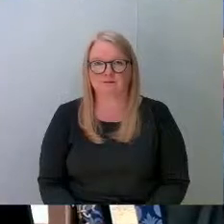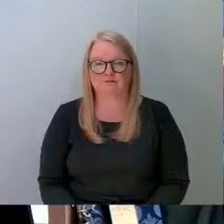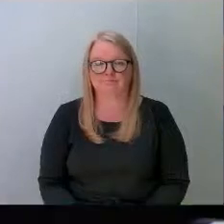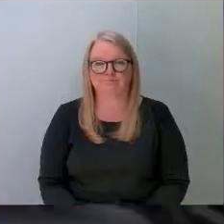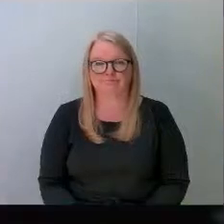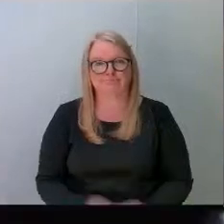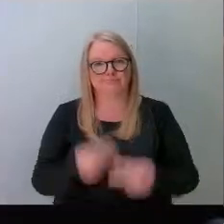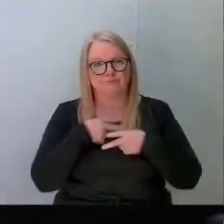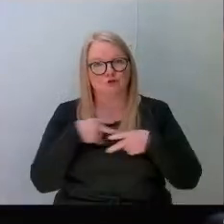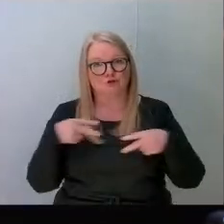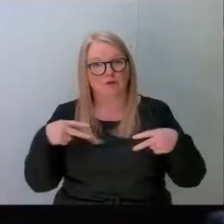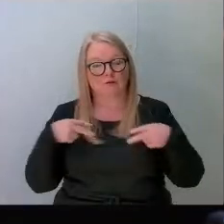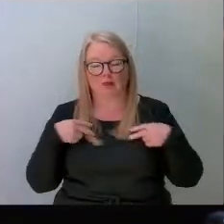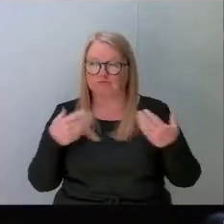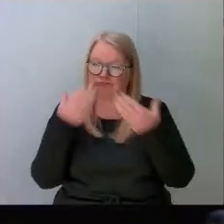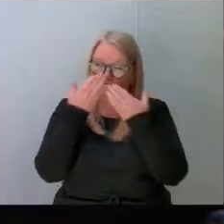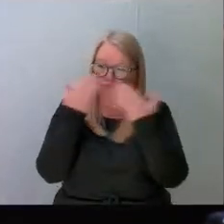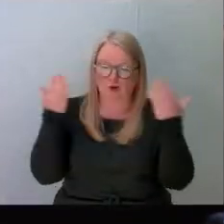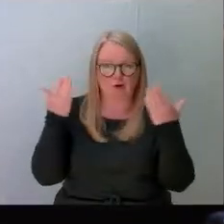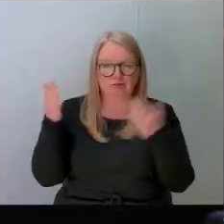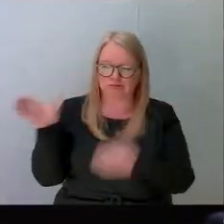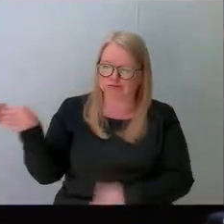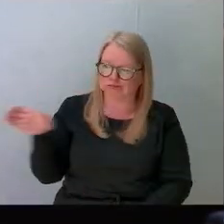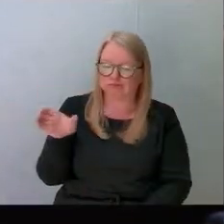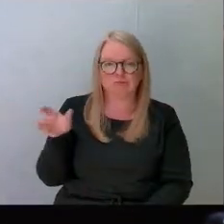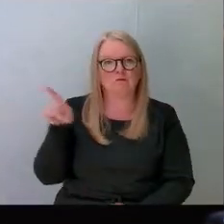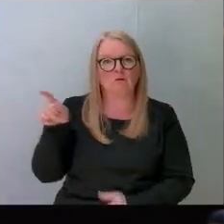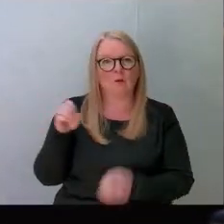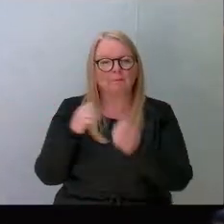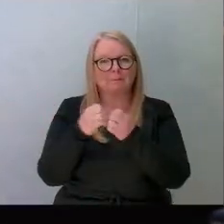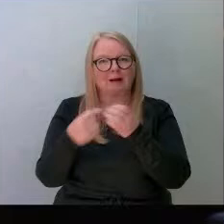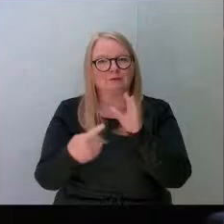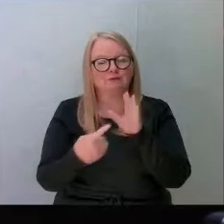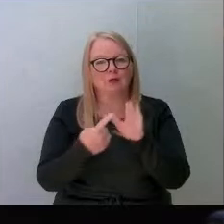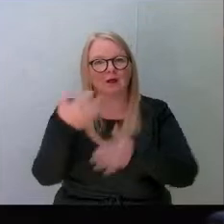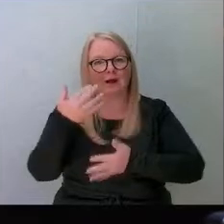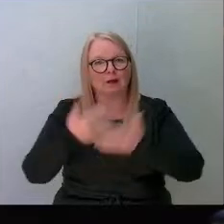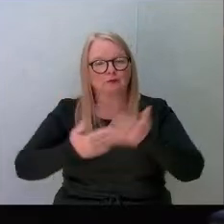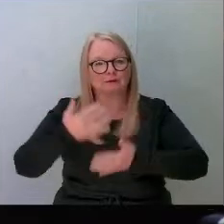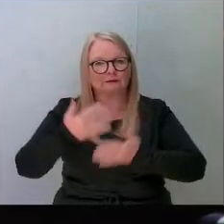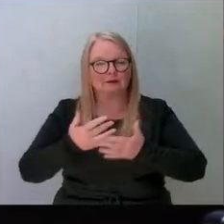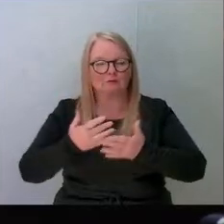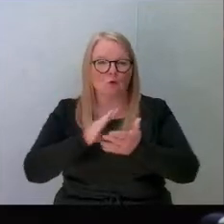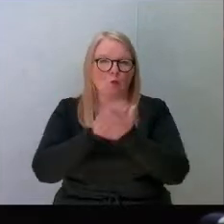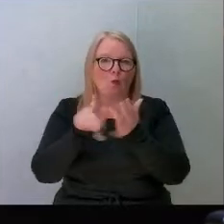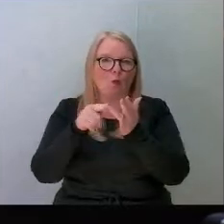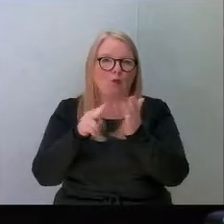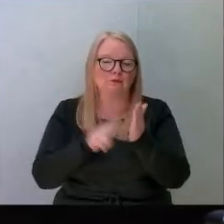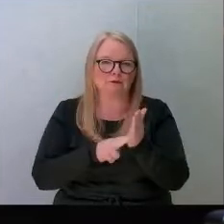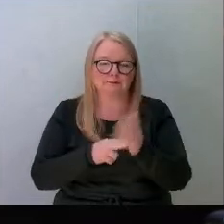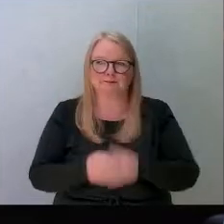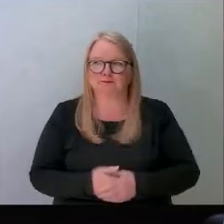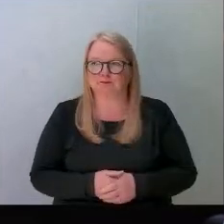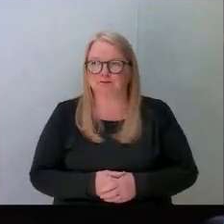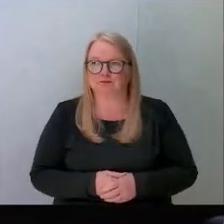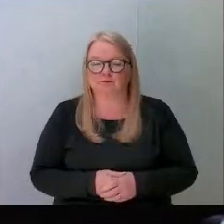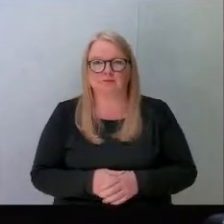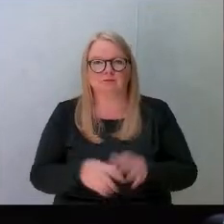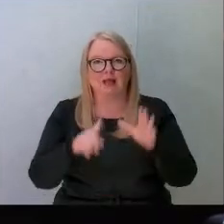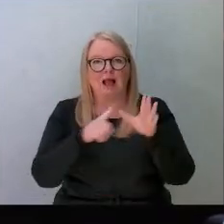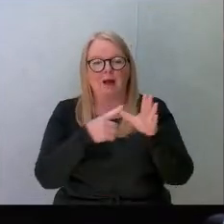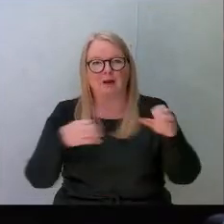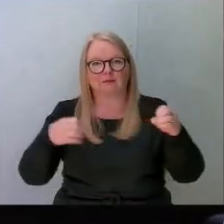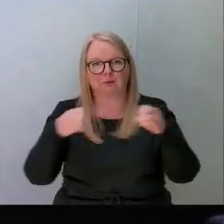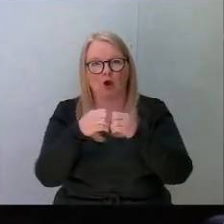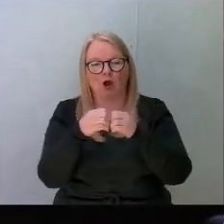Chancellor, I have the honour to present for the degree of Bachelor of Accountancy with Honours. Arbaz